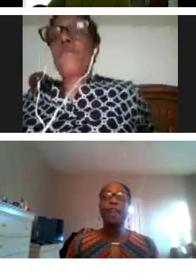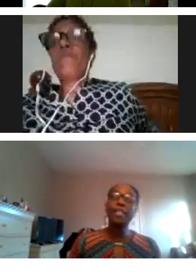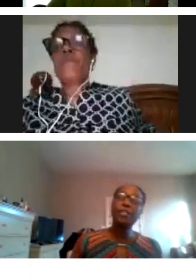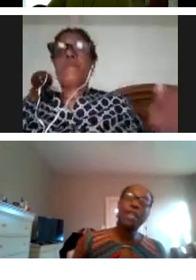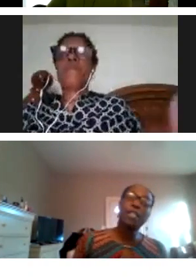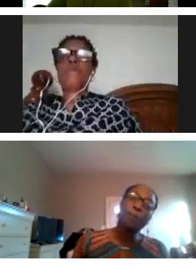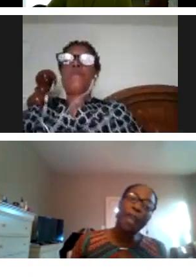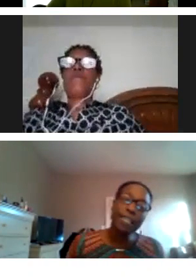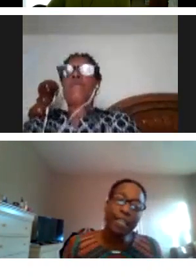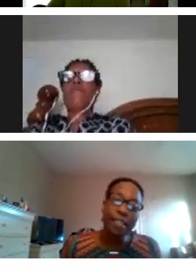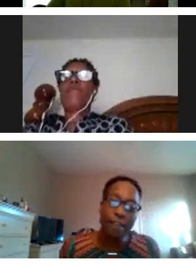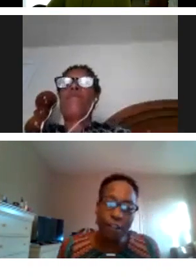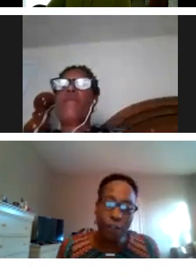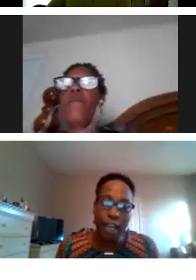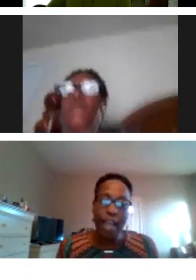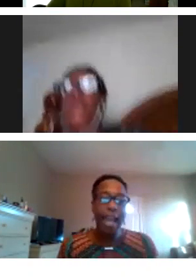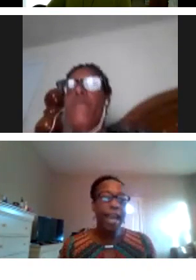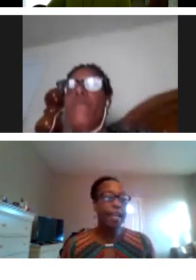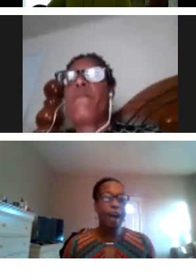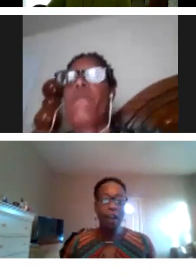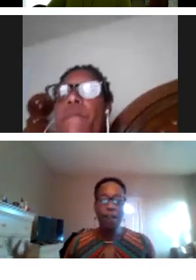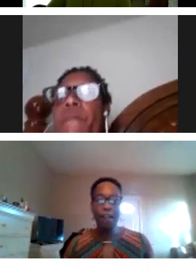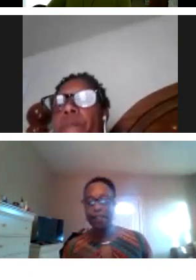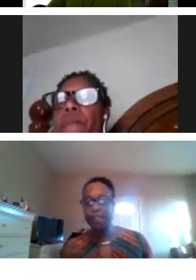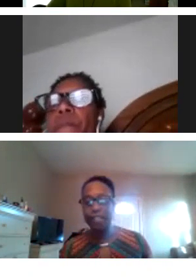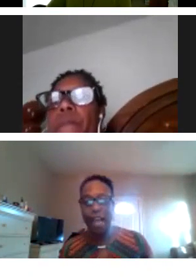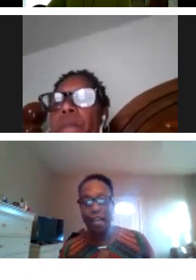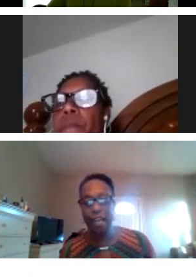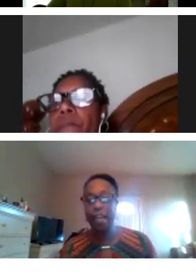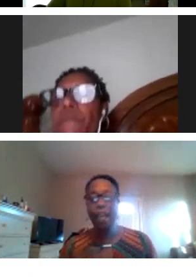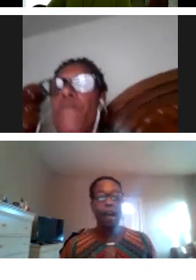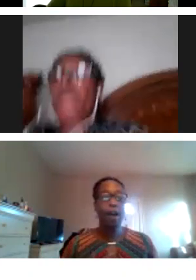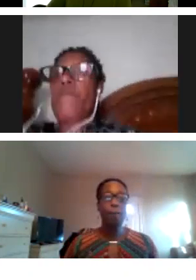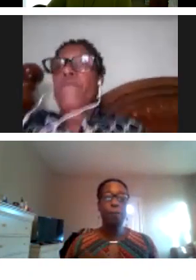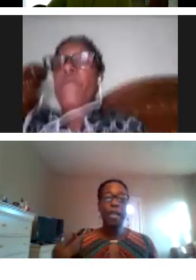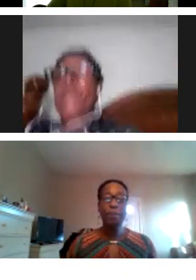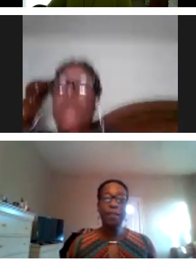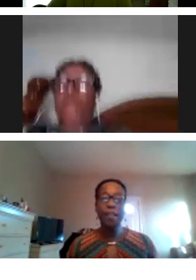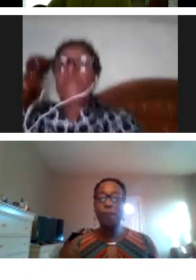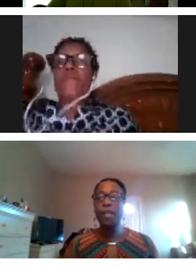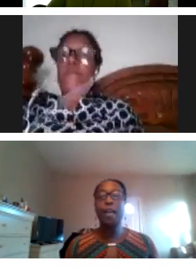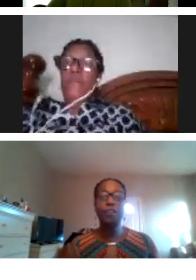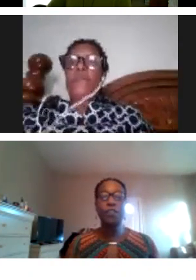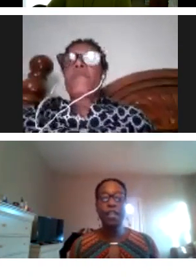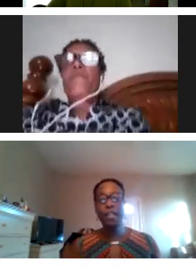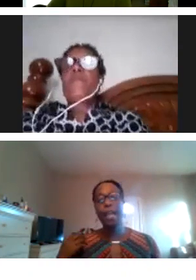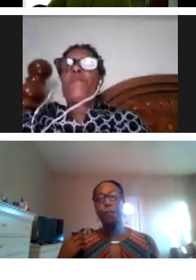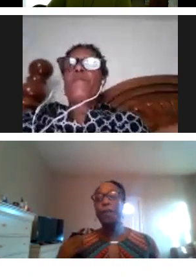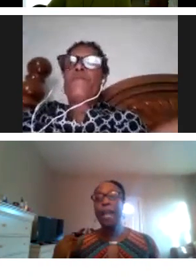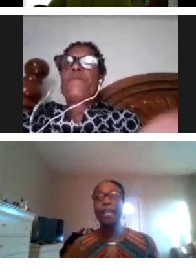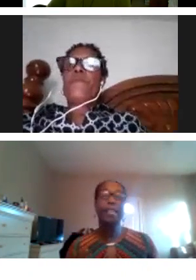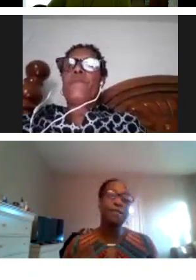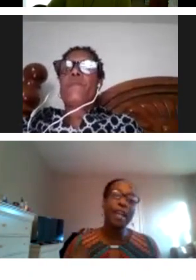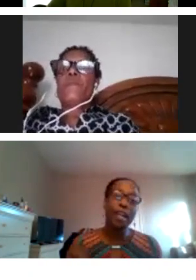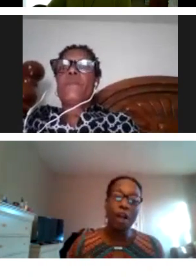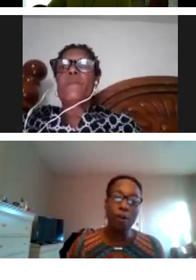And their ages ranged from 18 to 73. And in all of our intersectionality, we came together and we understood that we were